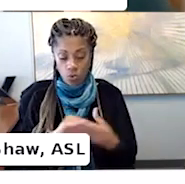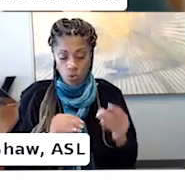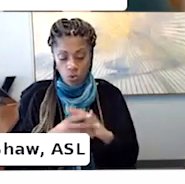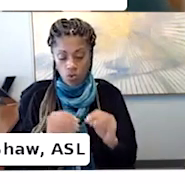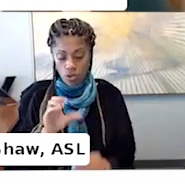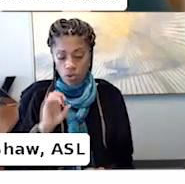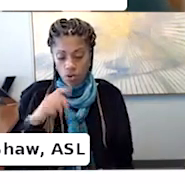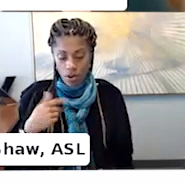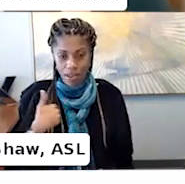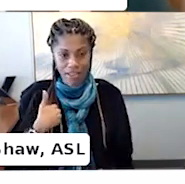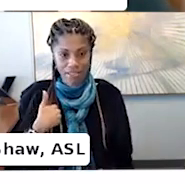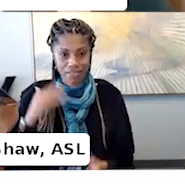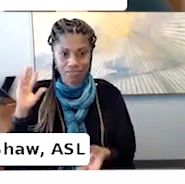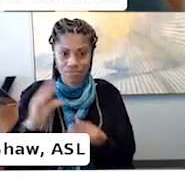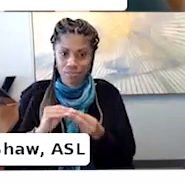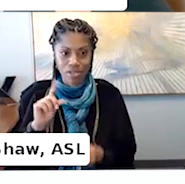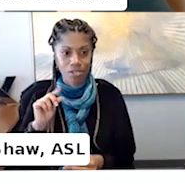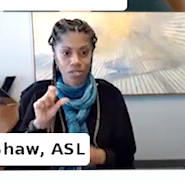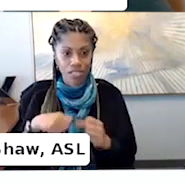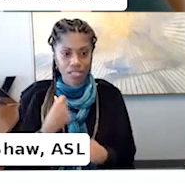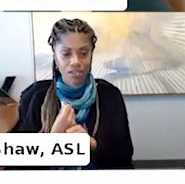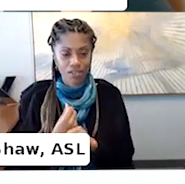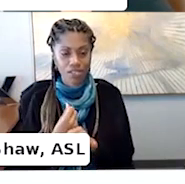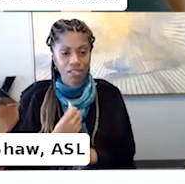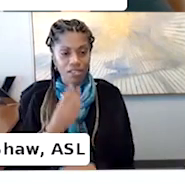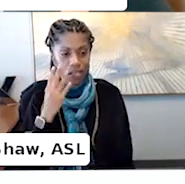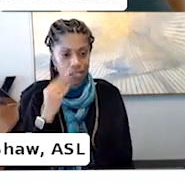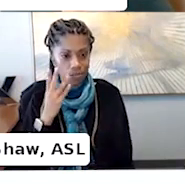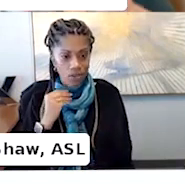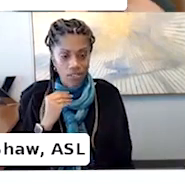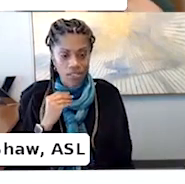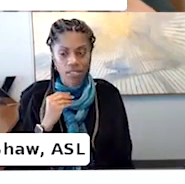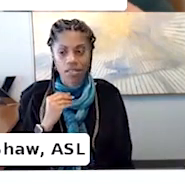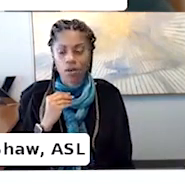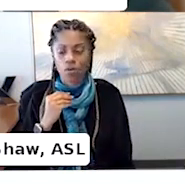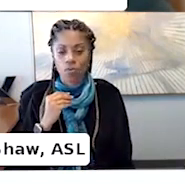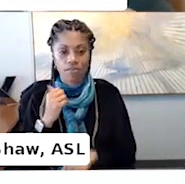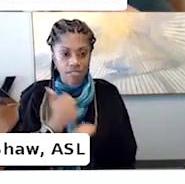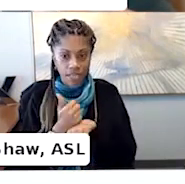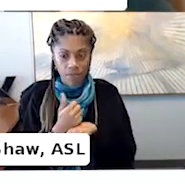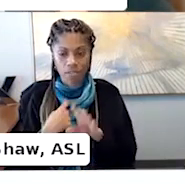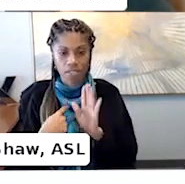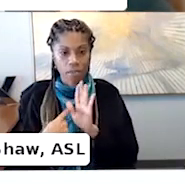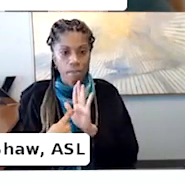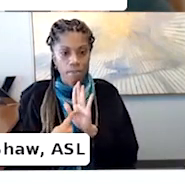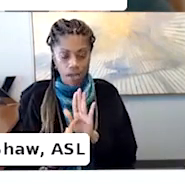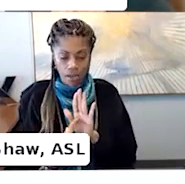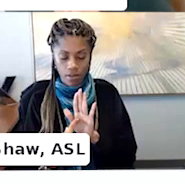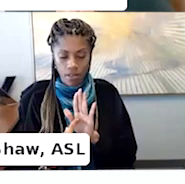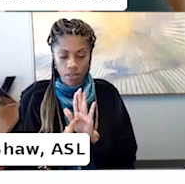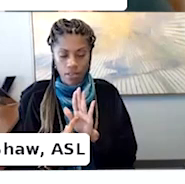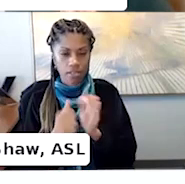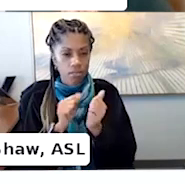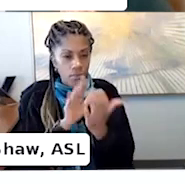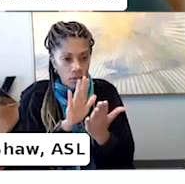doing, everything that Emily and Lisa have just laid out for y'all, creating this model where it's intentional, it's conversational, and most